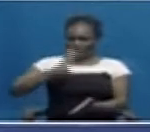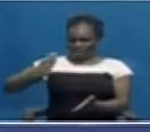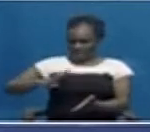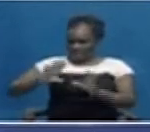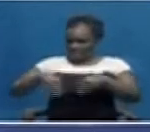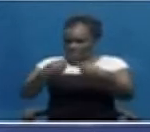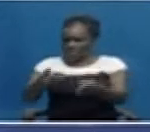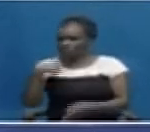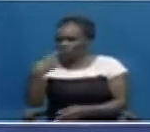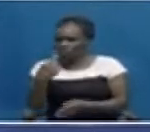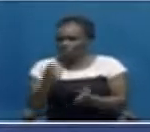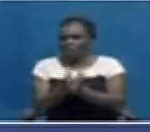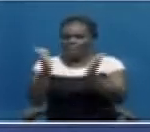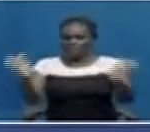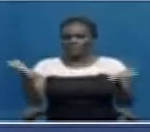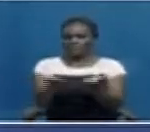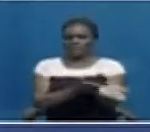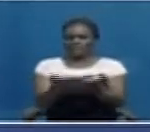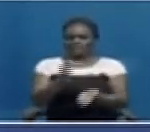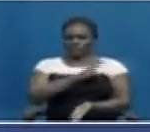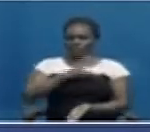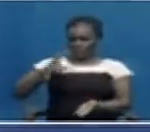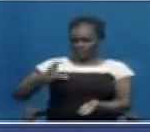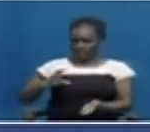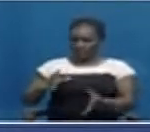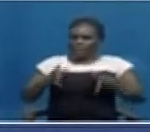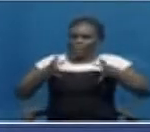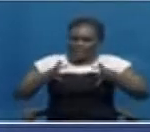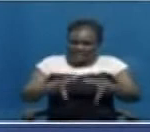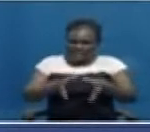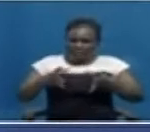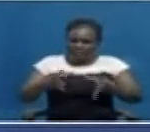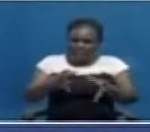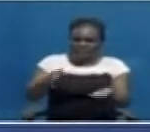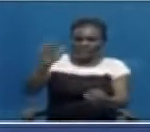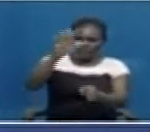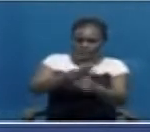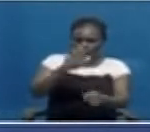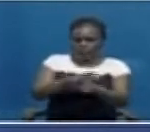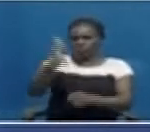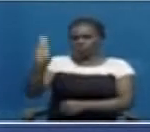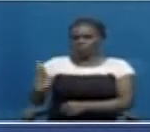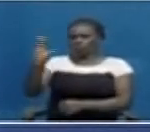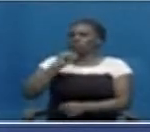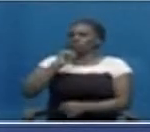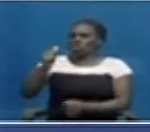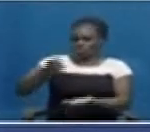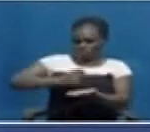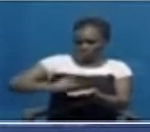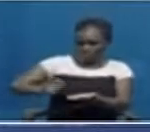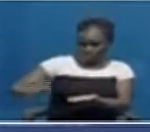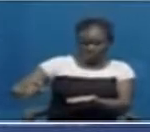the role to the Public Service Commission. Since then, pressure has been mounting on President Uhuru Kenyatta not to assent to the